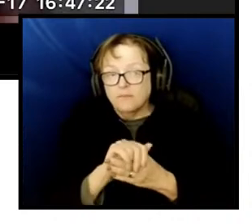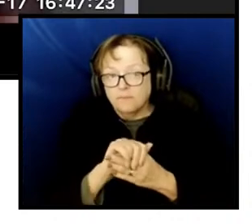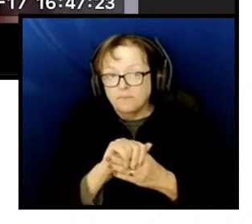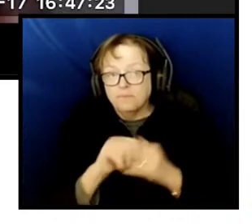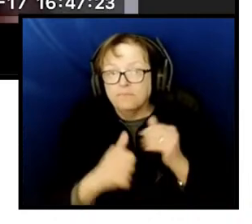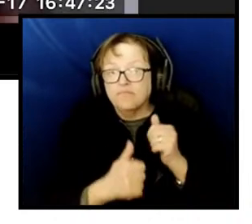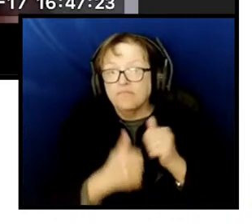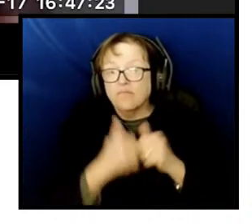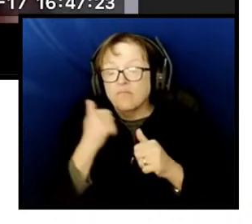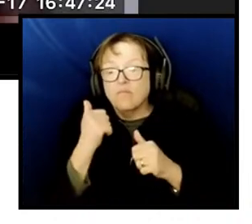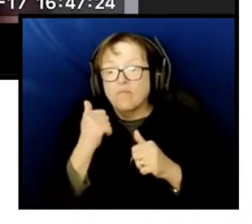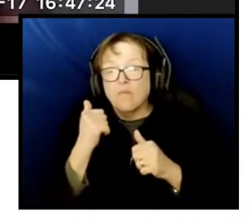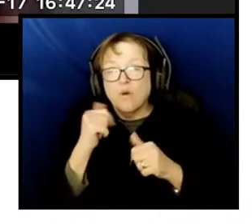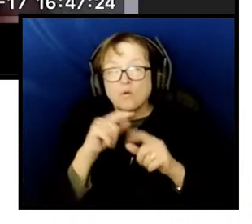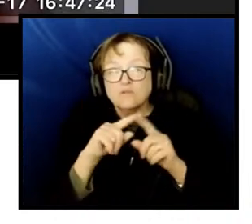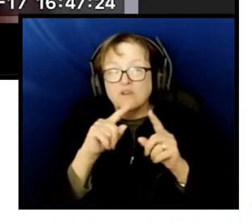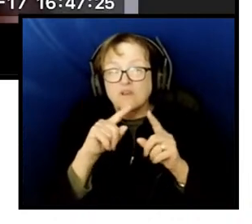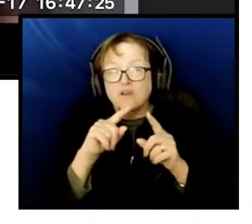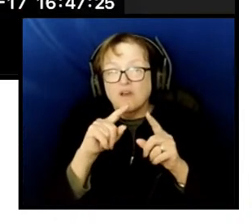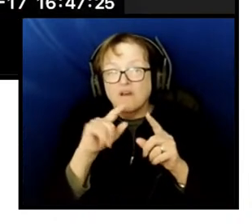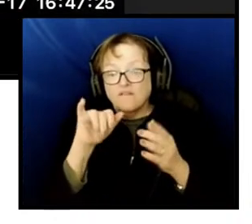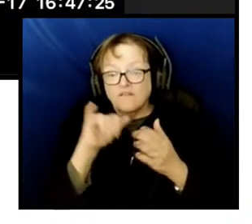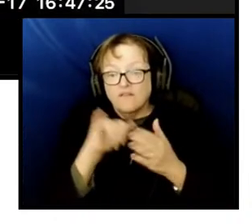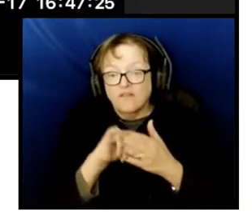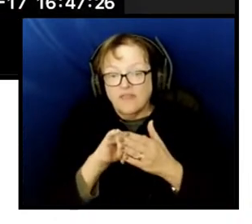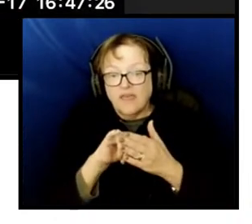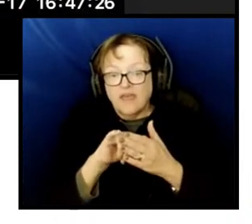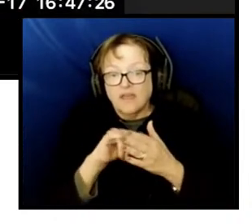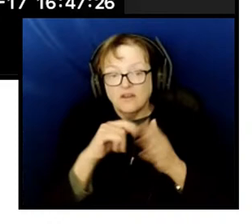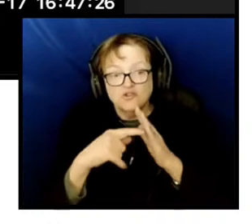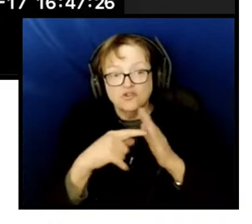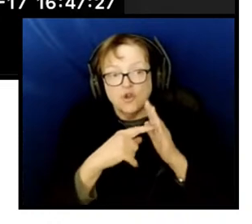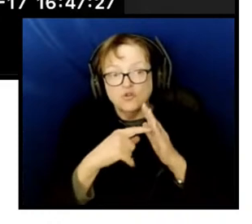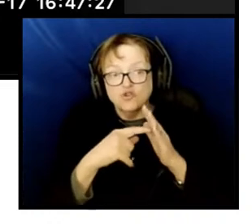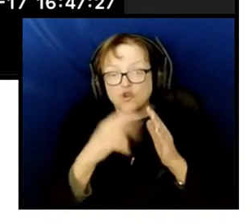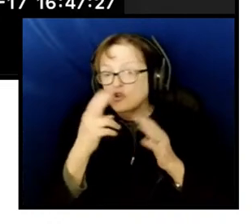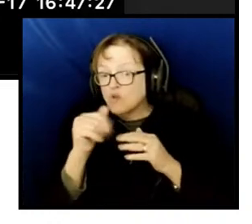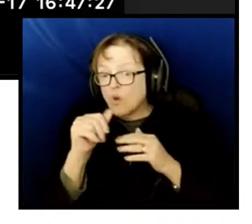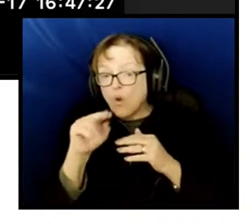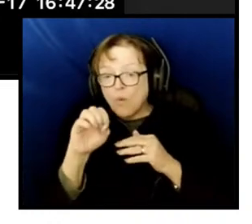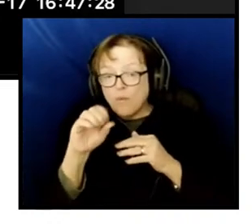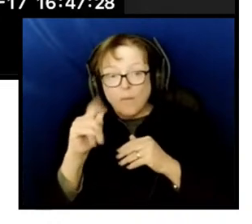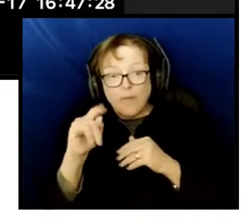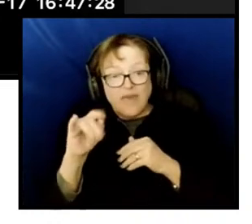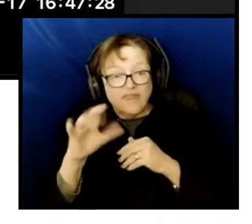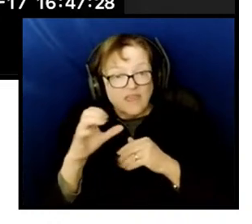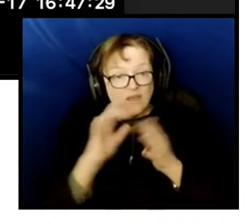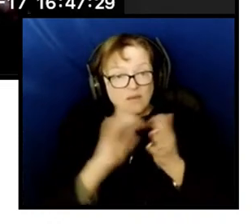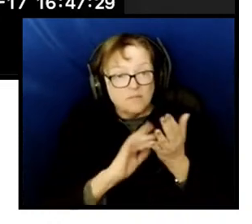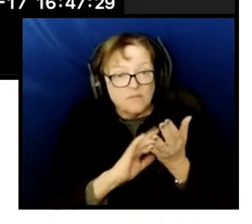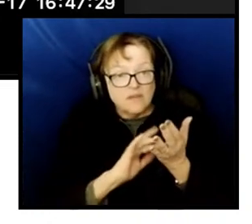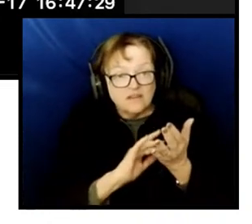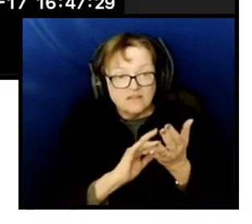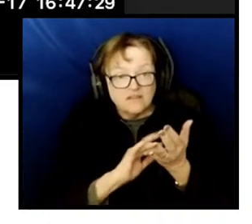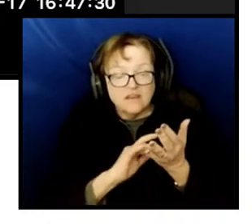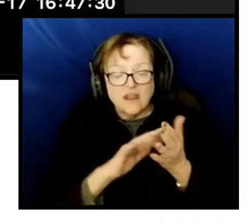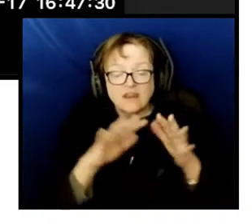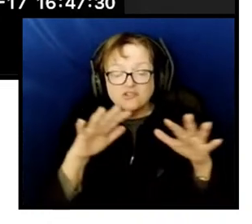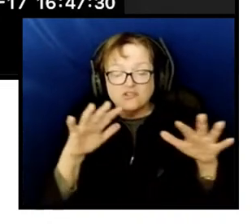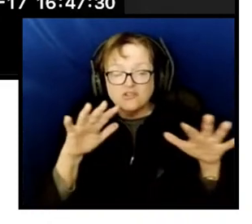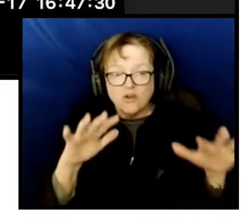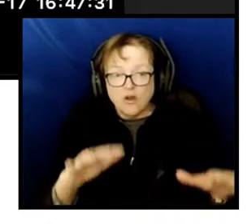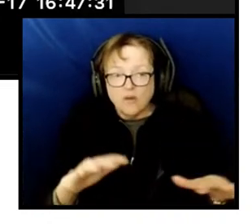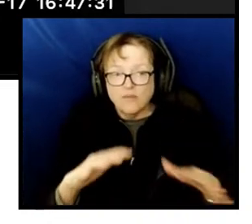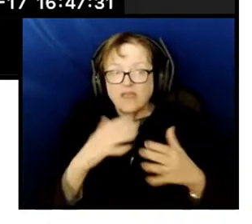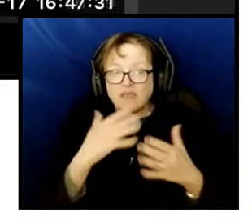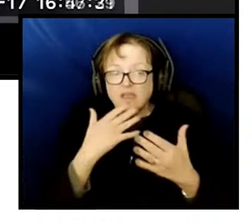most of the language stayed the same even when you use it for homeopathic like reasons. I know lavender is calming, and that's still the same for